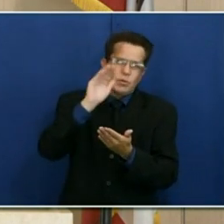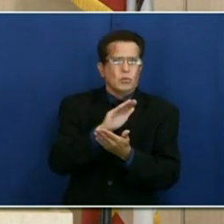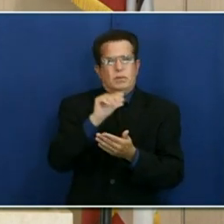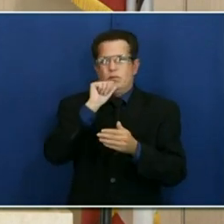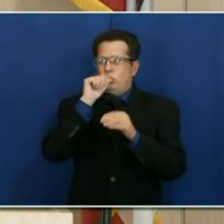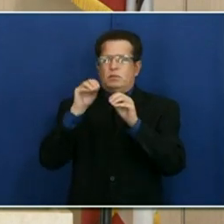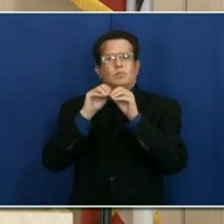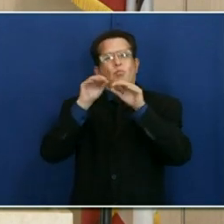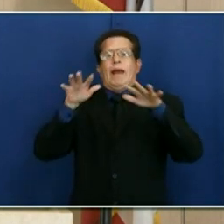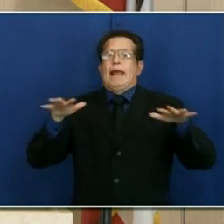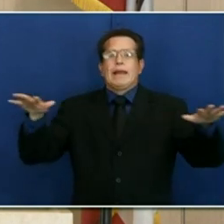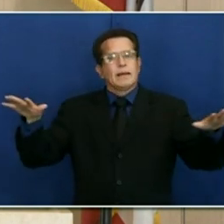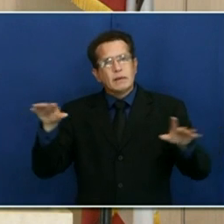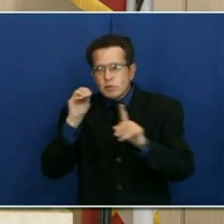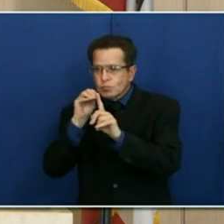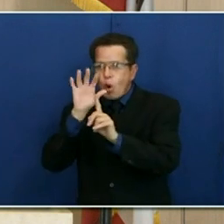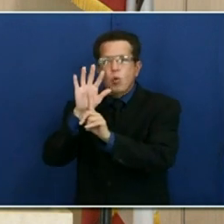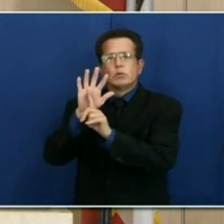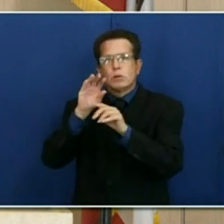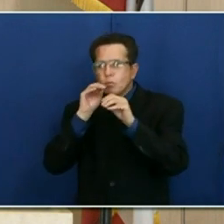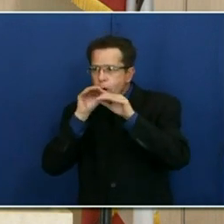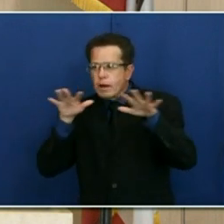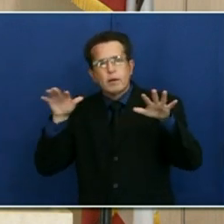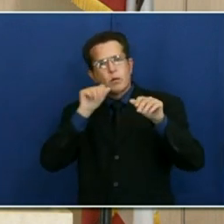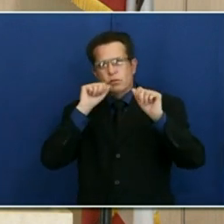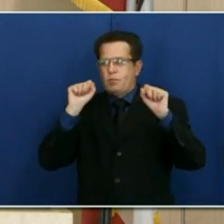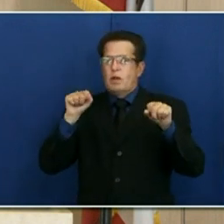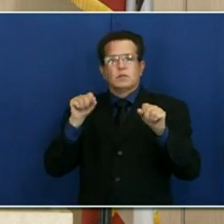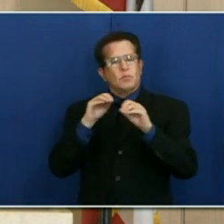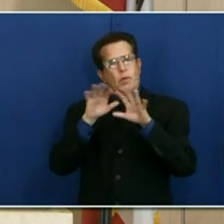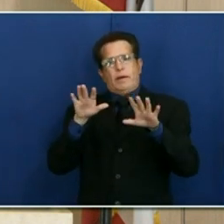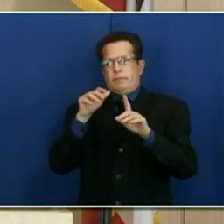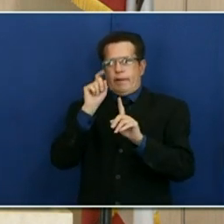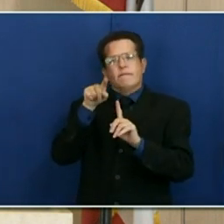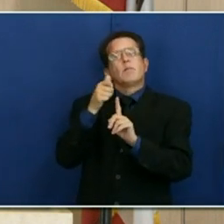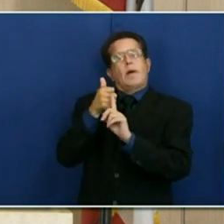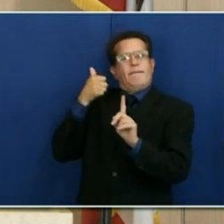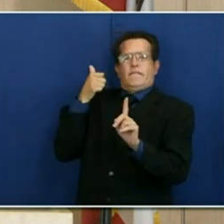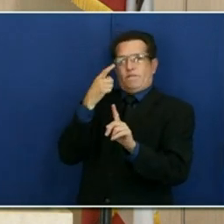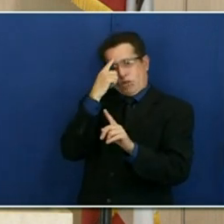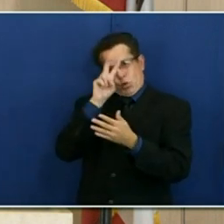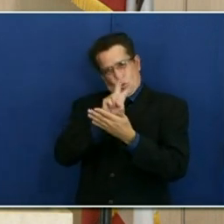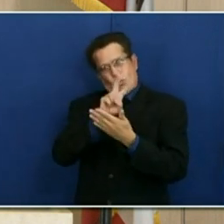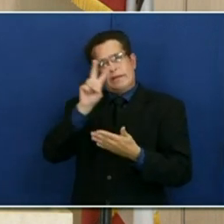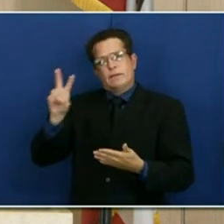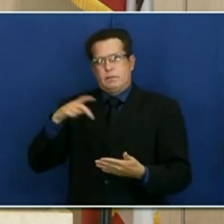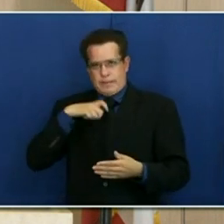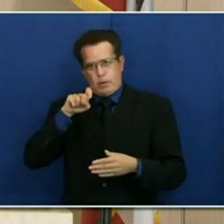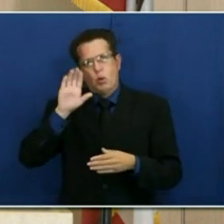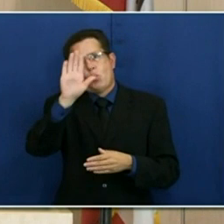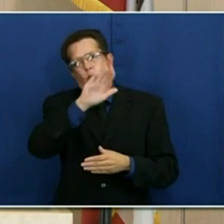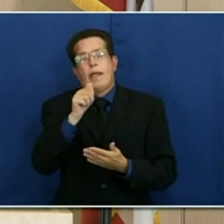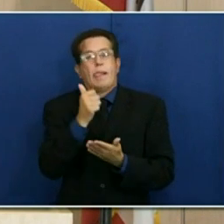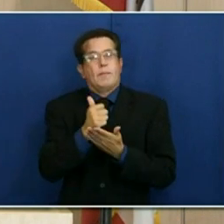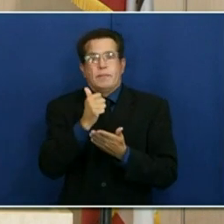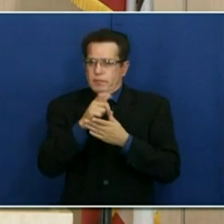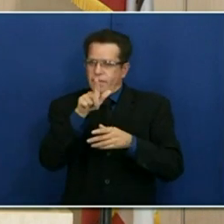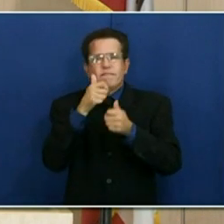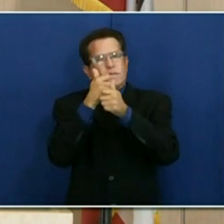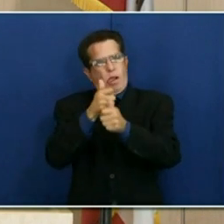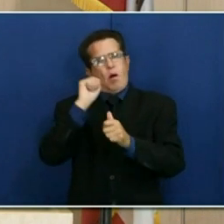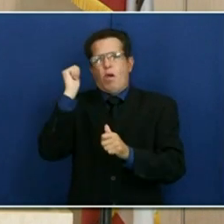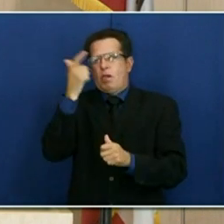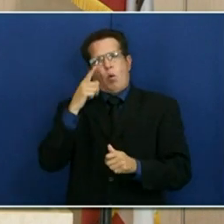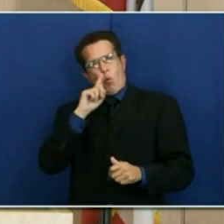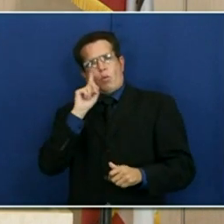exposure, reducing your exposure to possible spread or higher risk entities. Obviously, all the public health orders remain in effect,